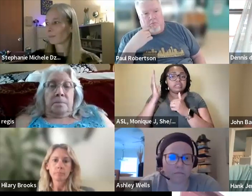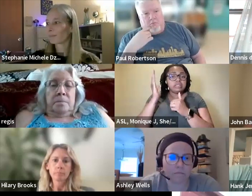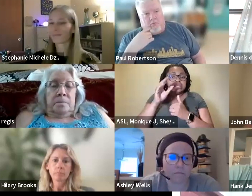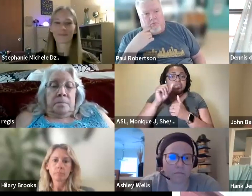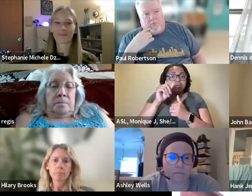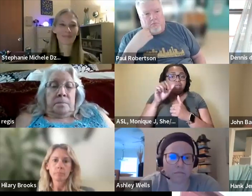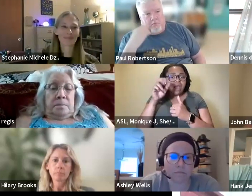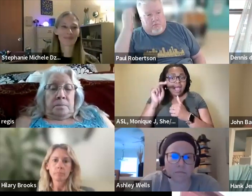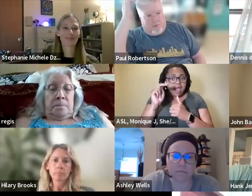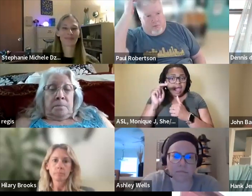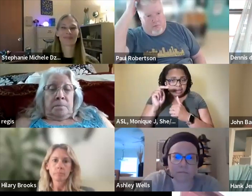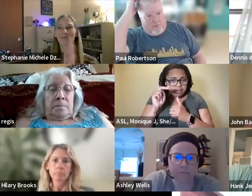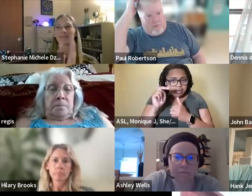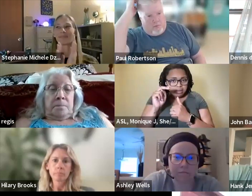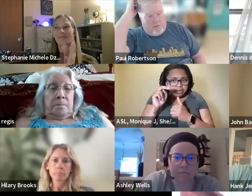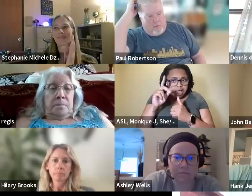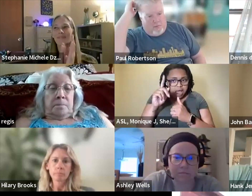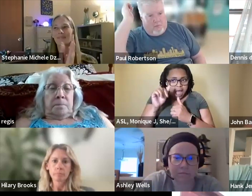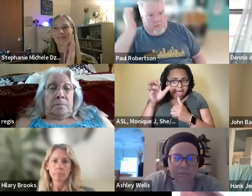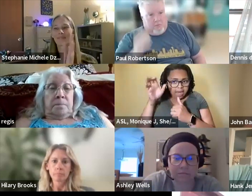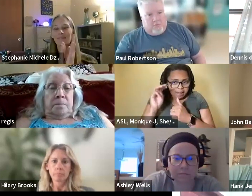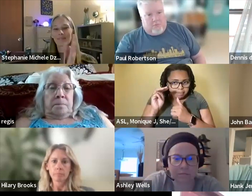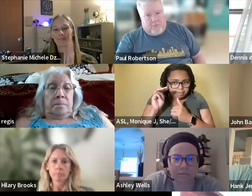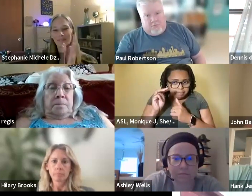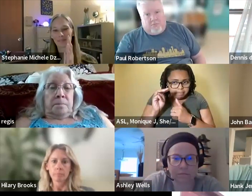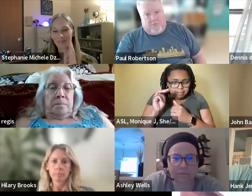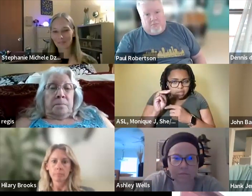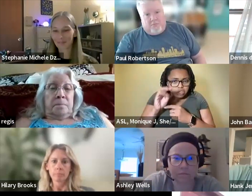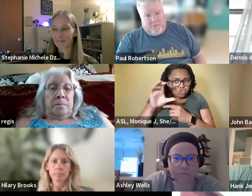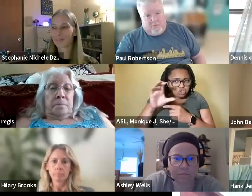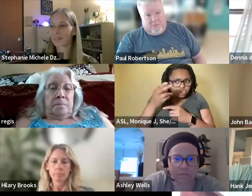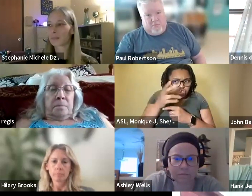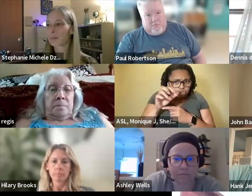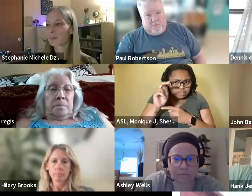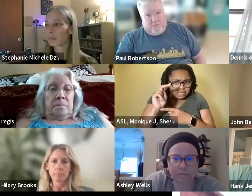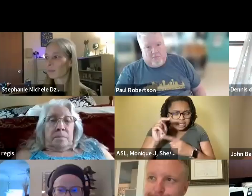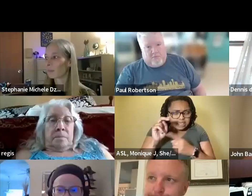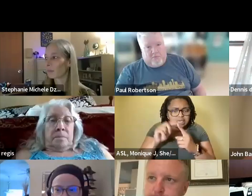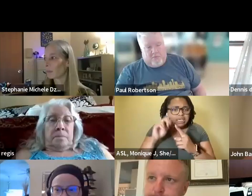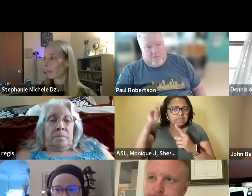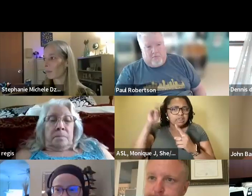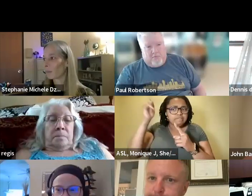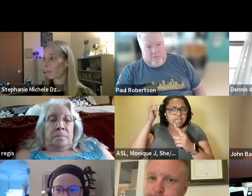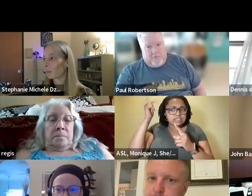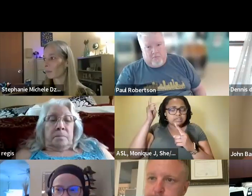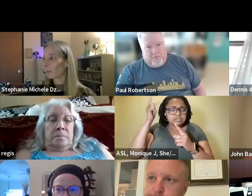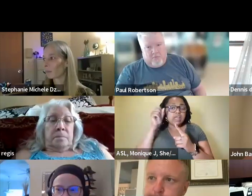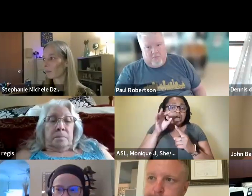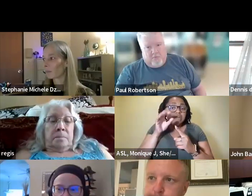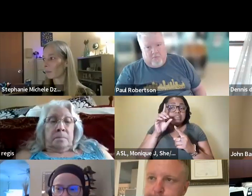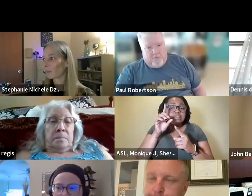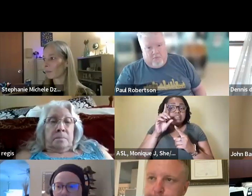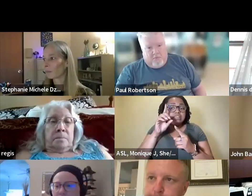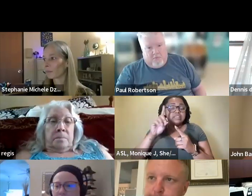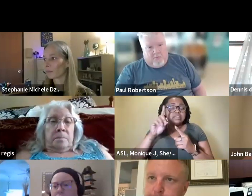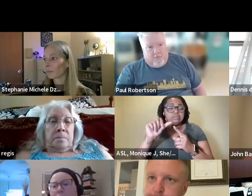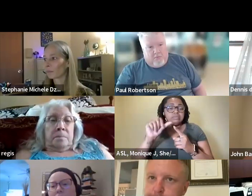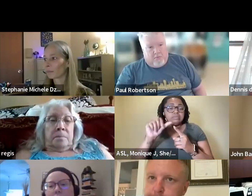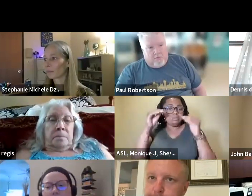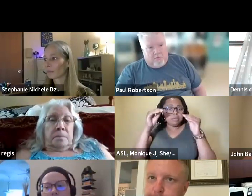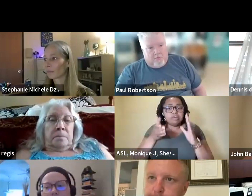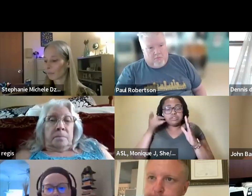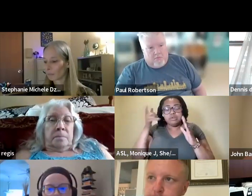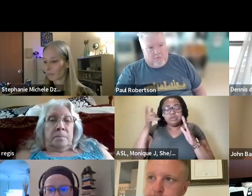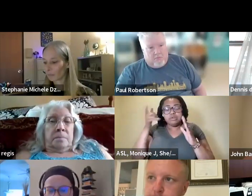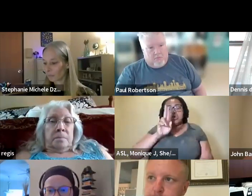Curitan. Did I say that right, Adam? All right, great, good. He's philosophy of disability professor at UTK.